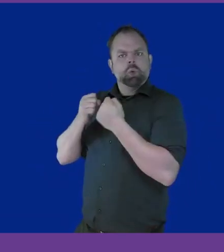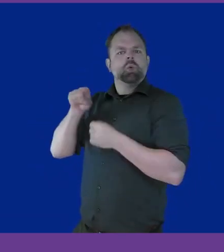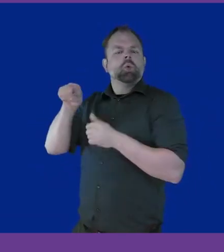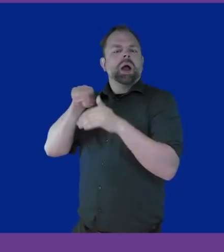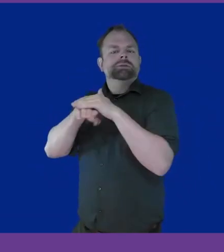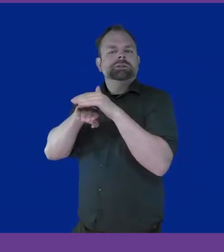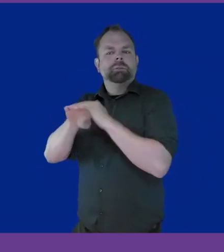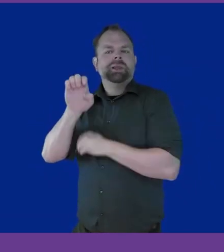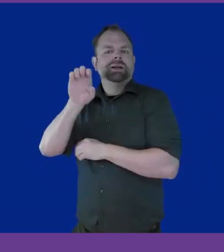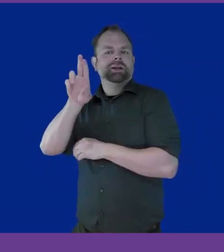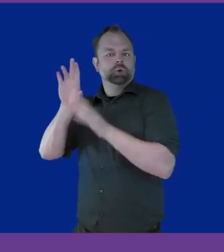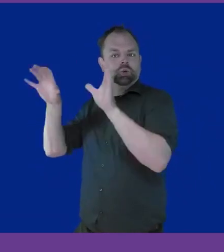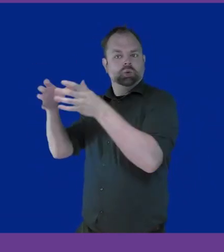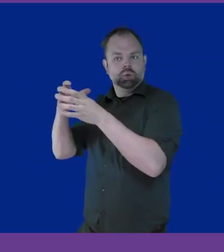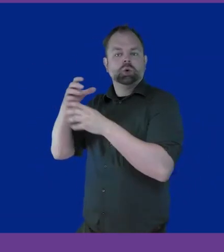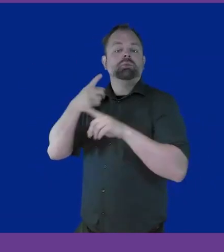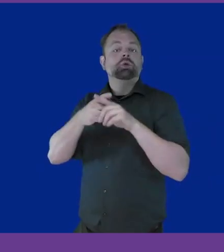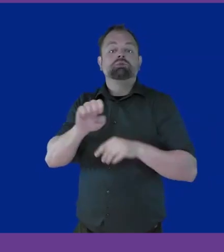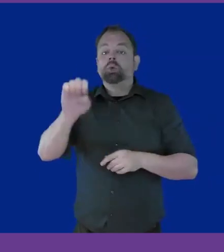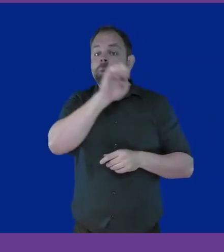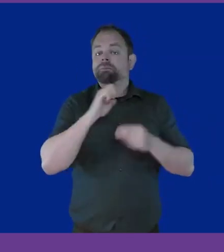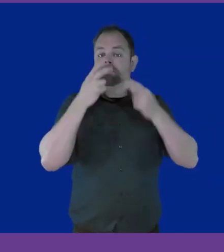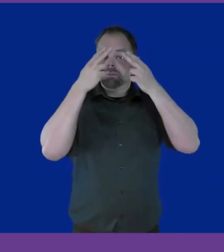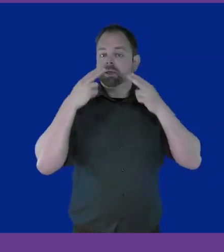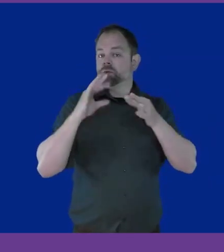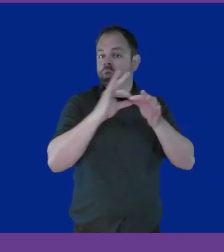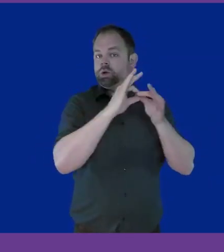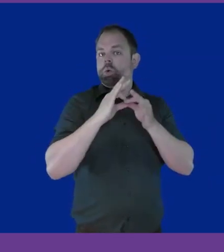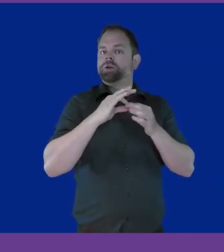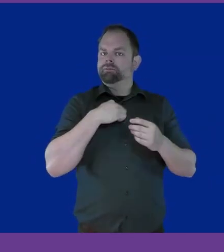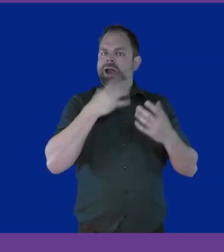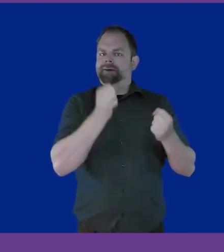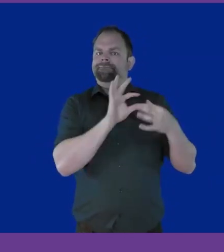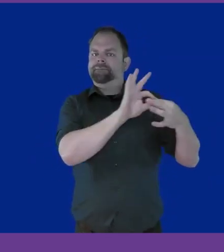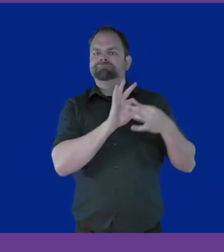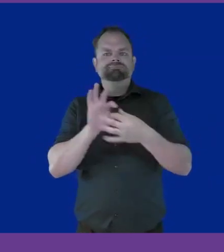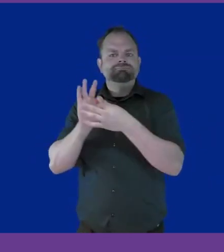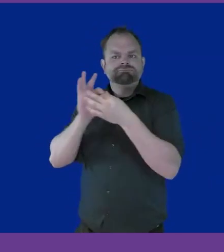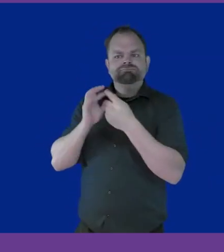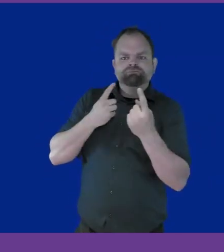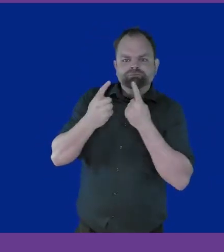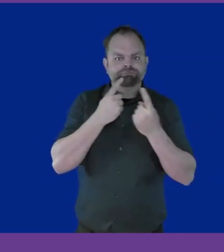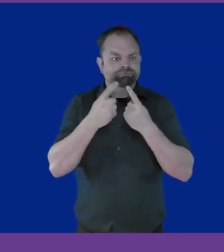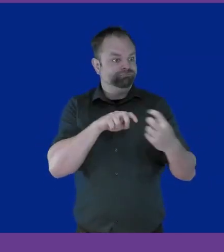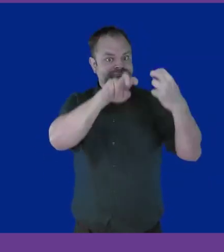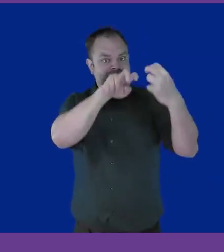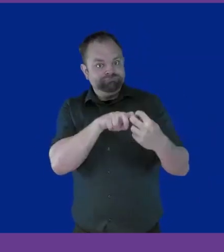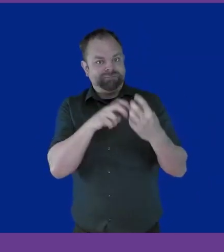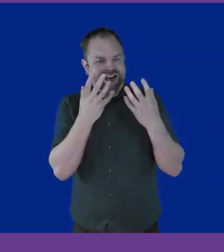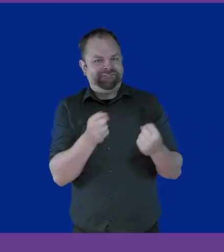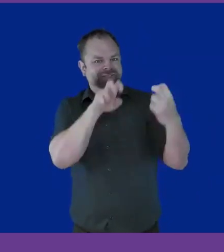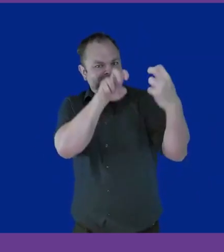on the end. It is by continuous dialogue that we see things from other viewpoints. And that is, I think, what